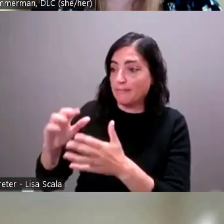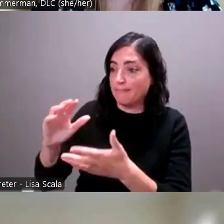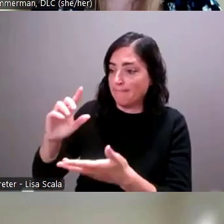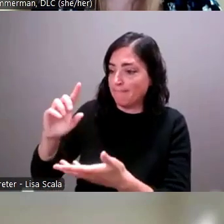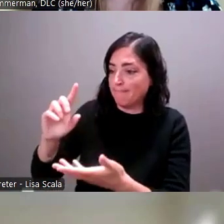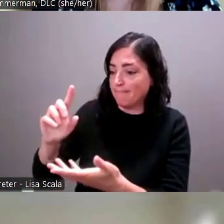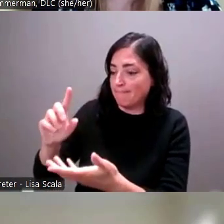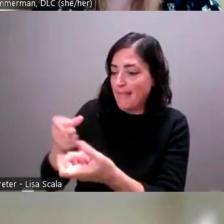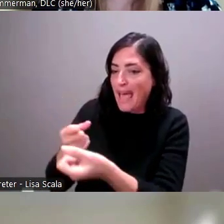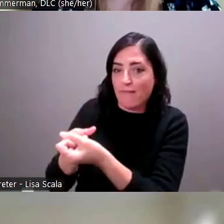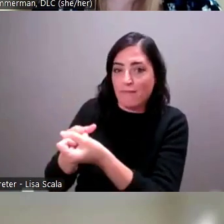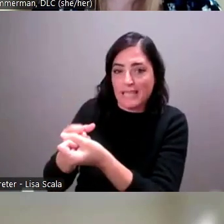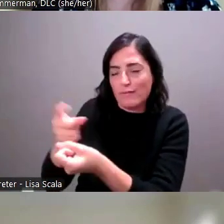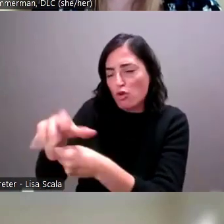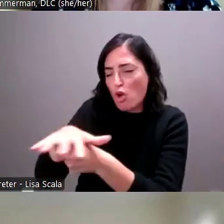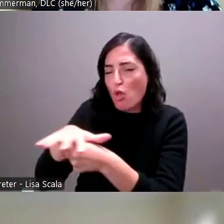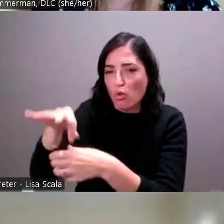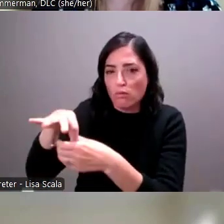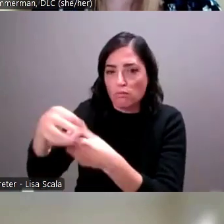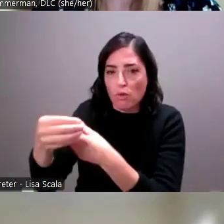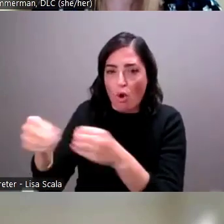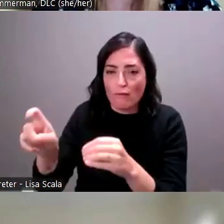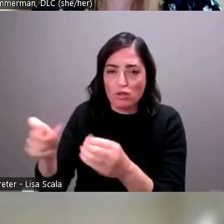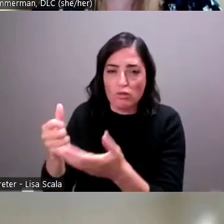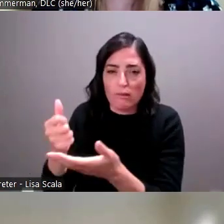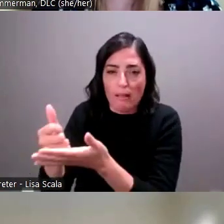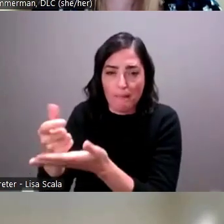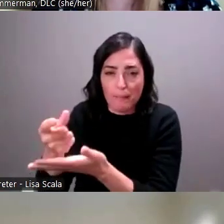local election office should help you with.